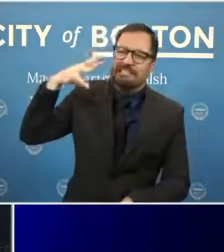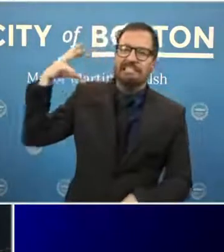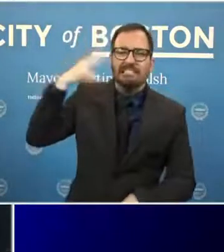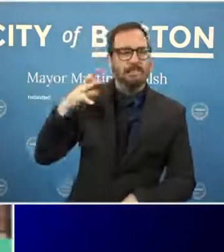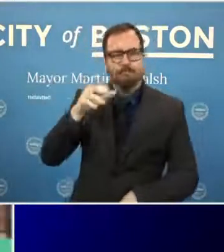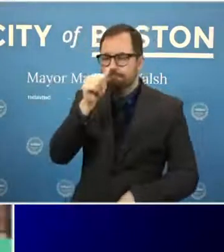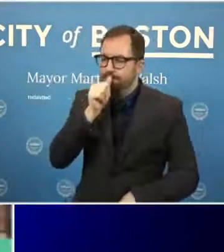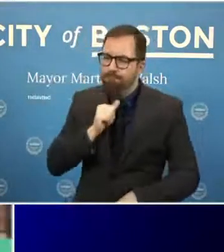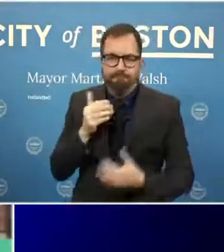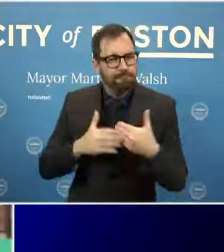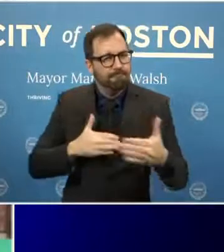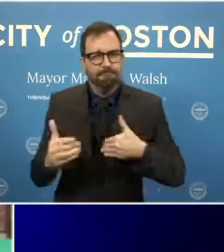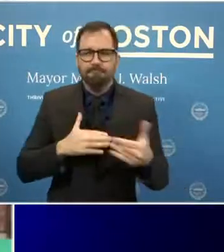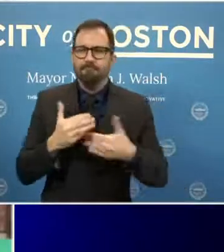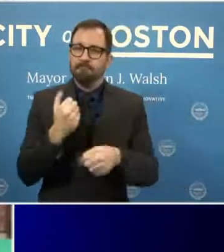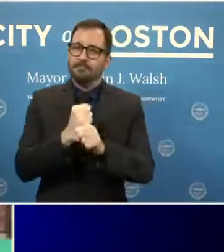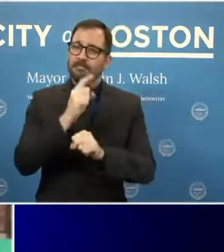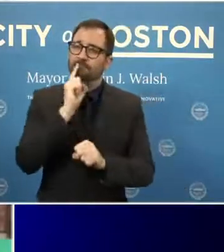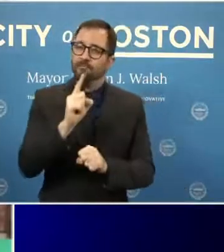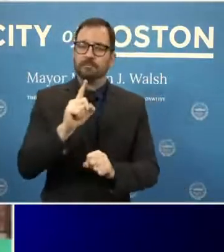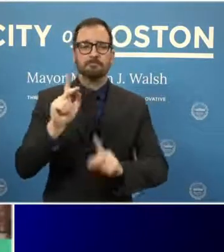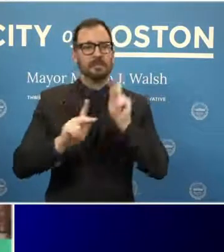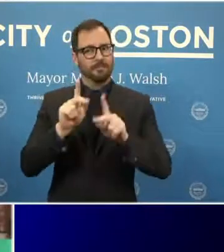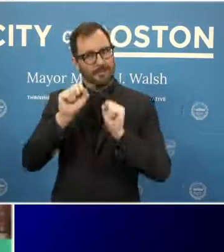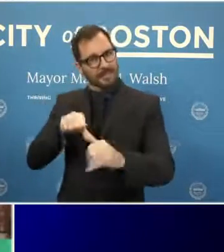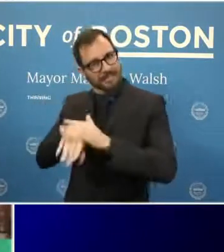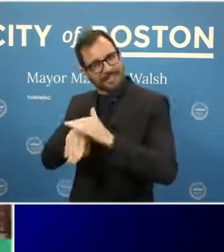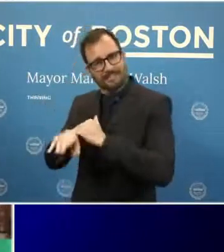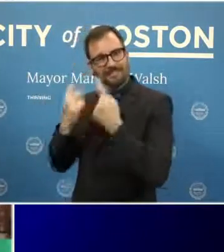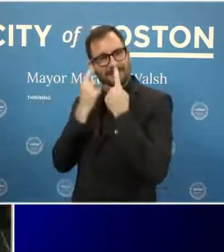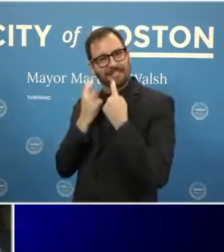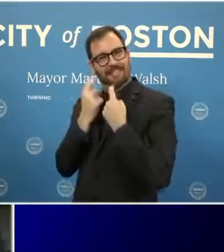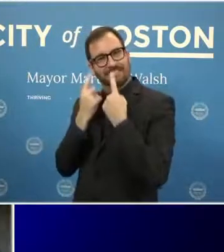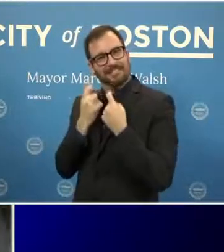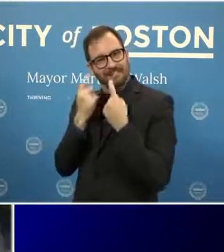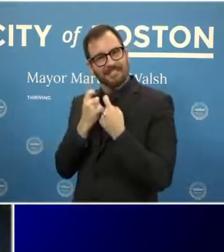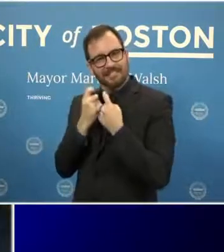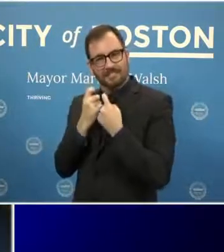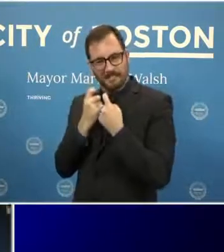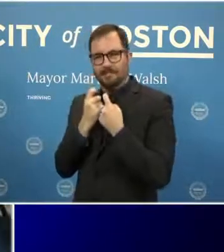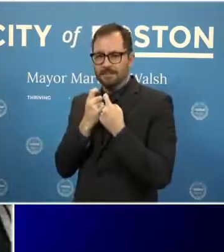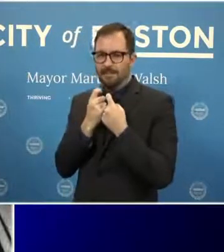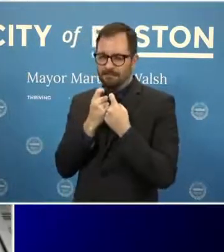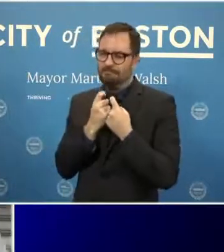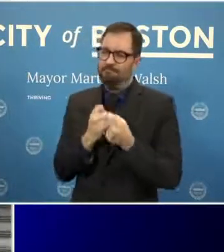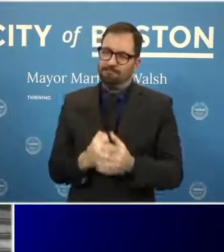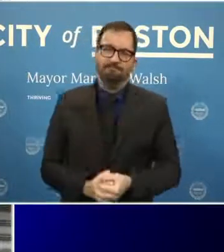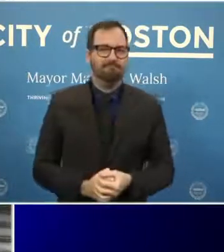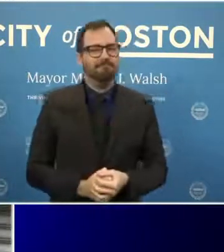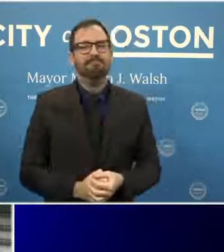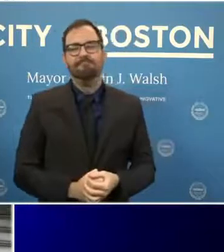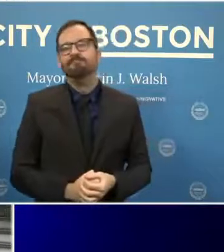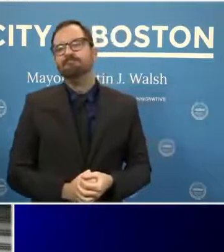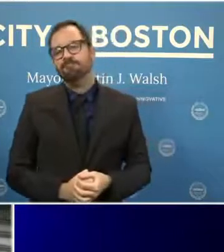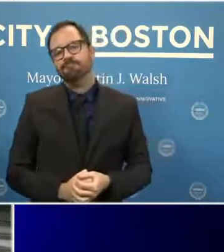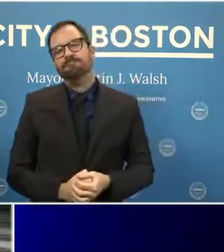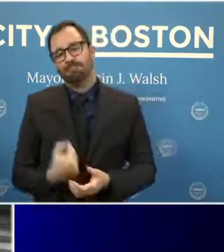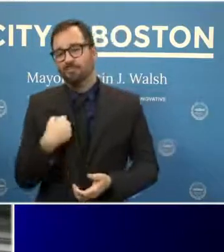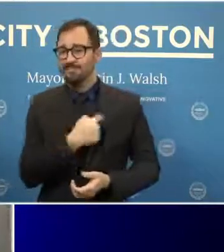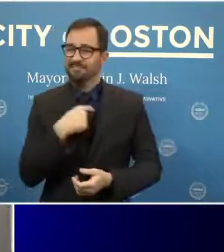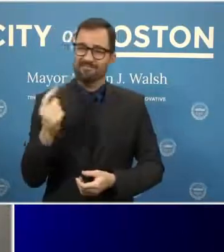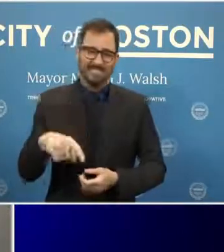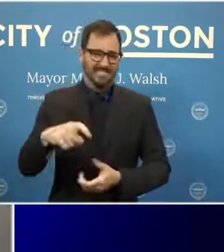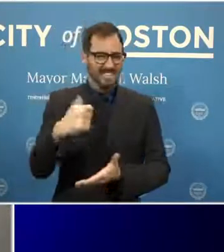needed help, we were able to lean on the city, and we were given resources to make sure that we're still open. They really take care of the